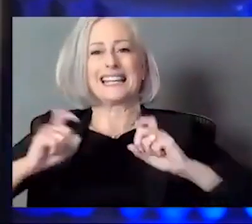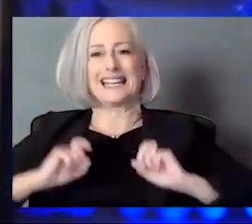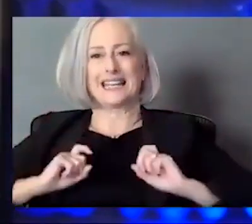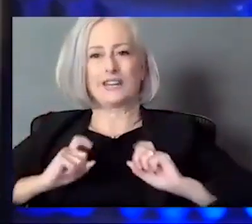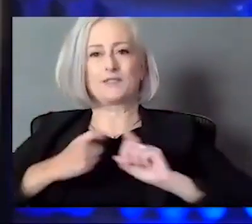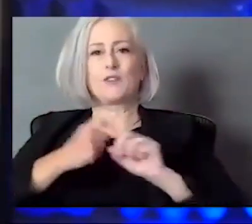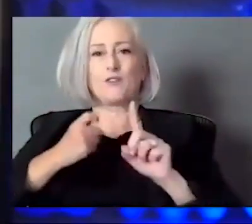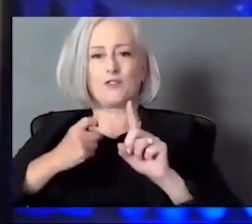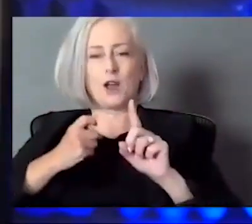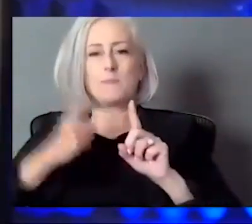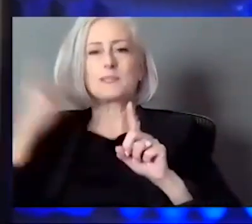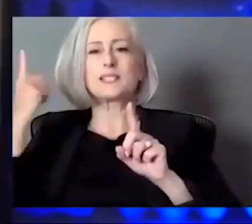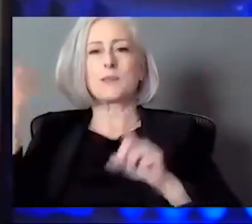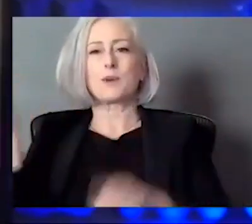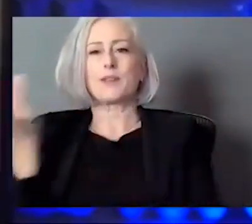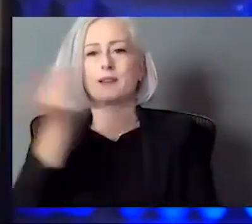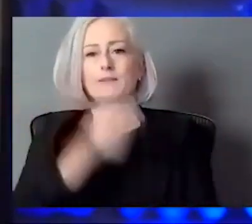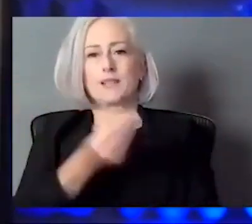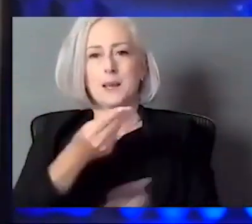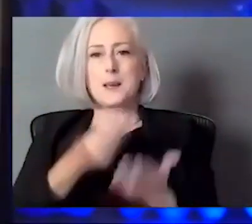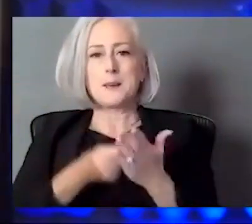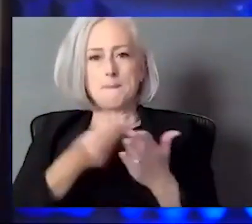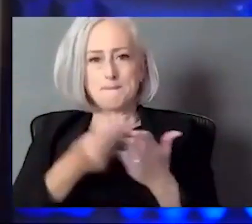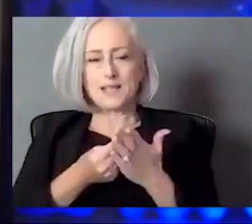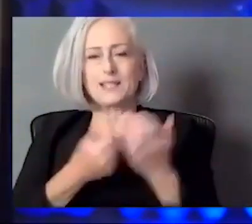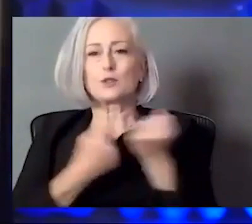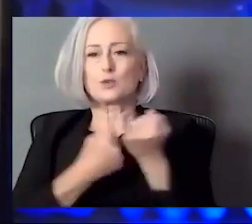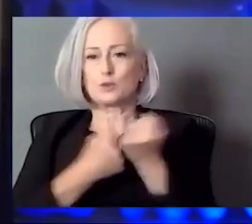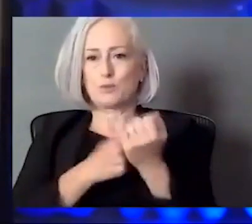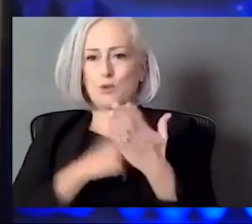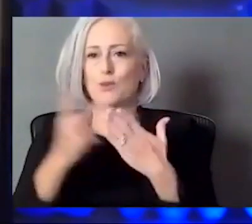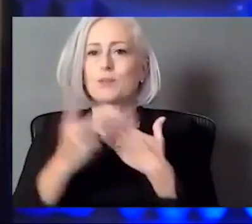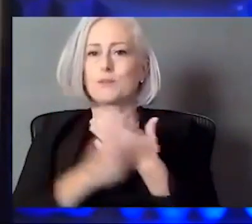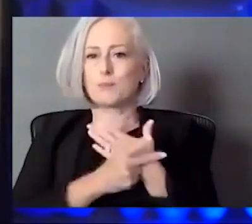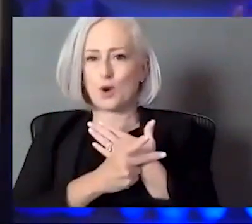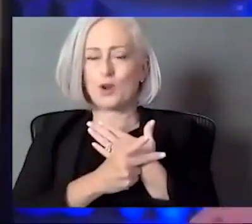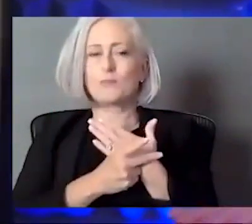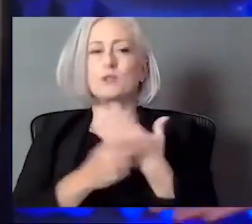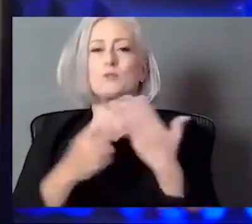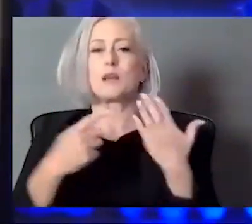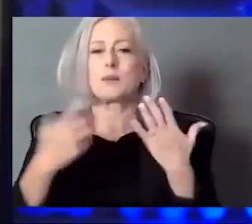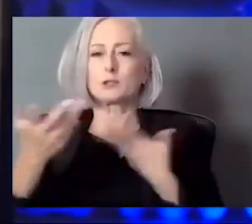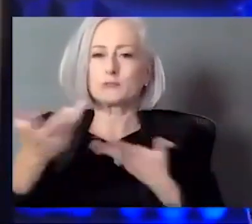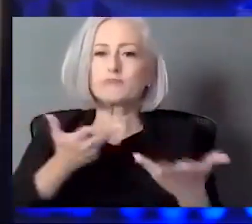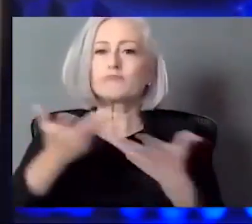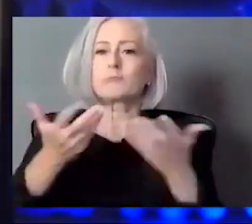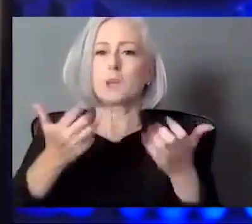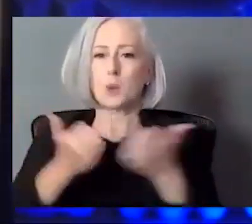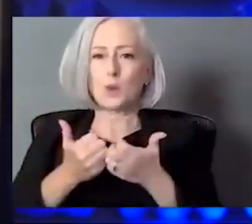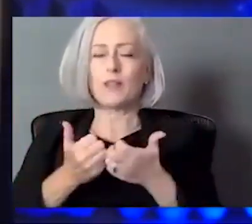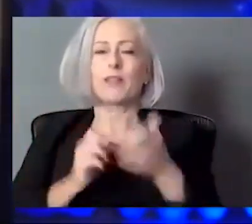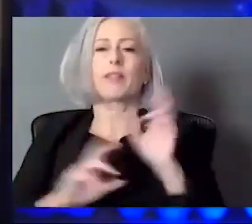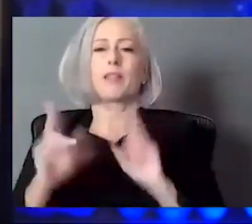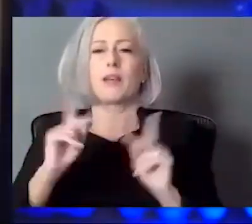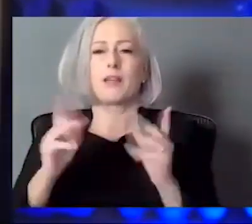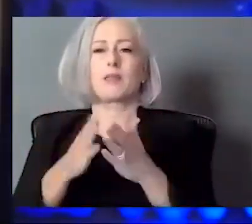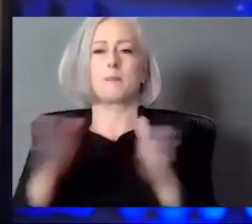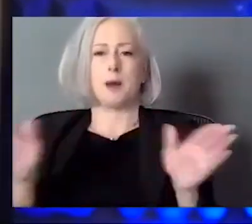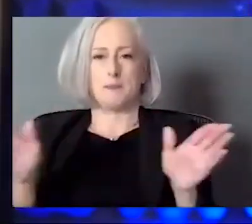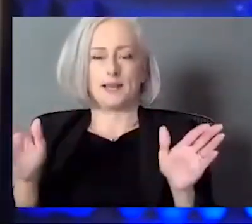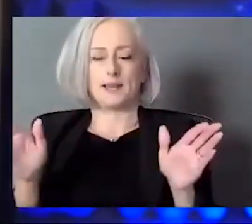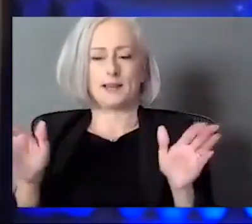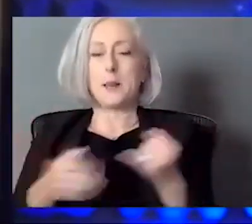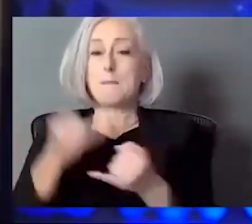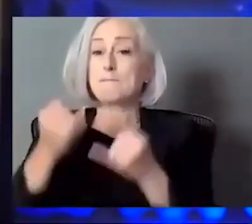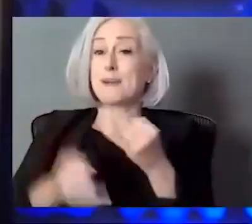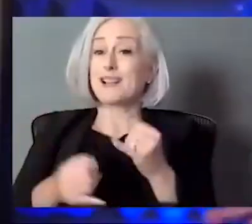we could talk to the public. This has just been so tremendous. And my final thought for right now is